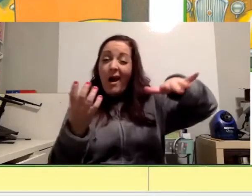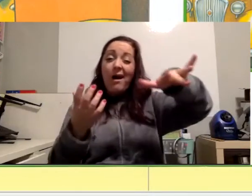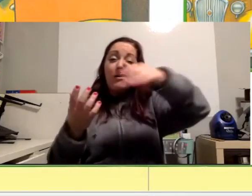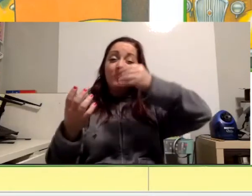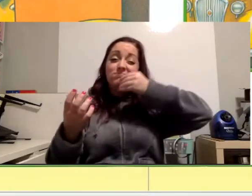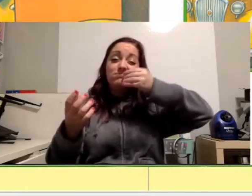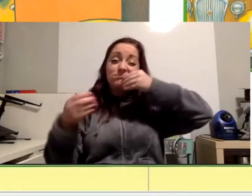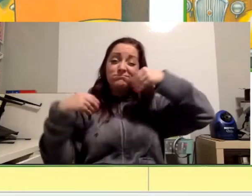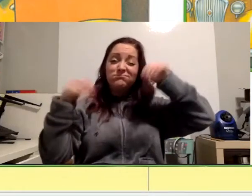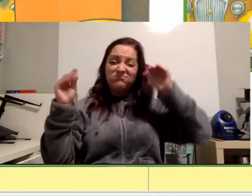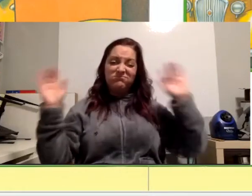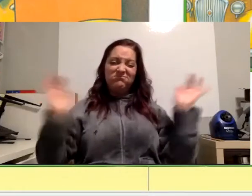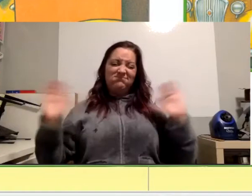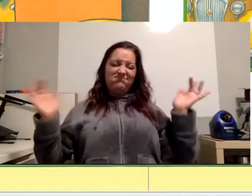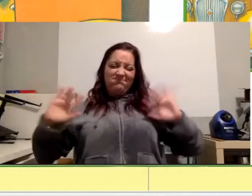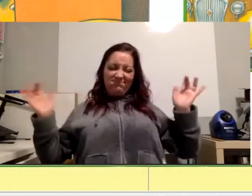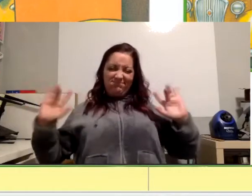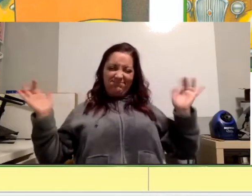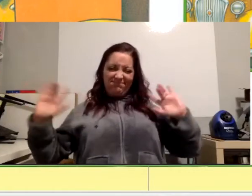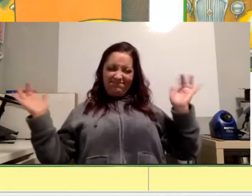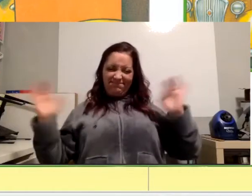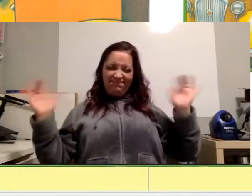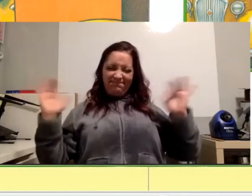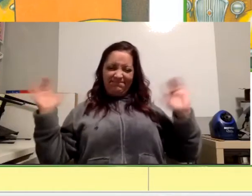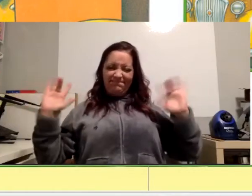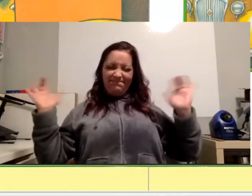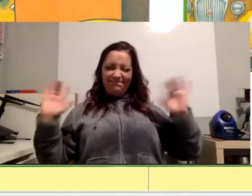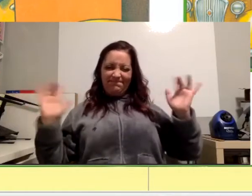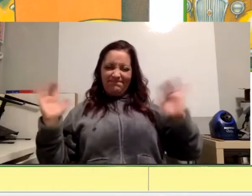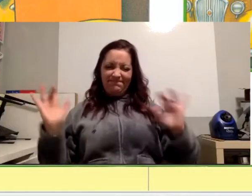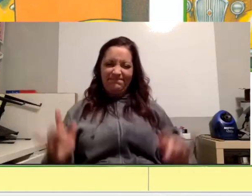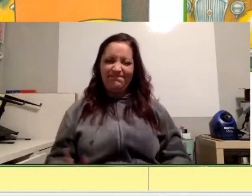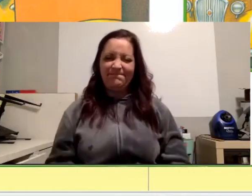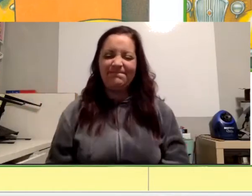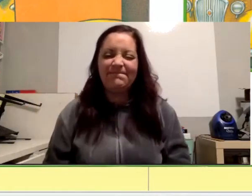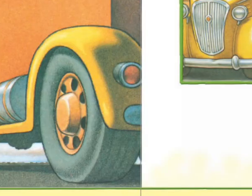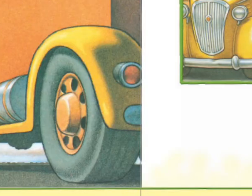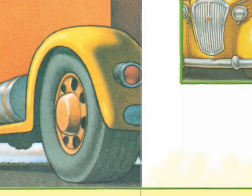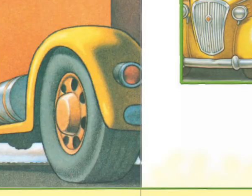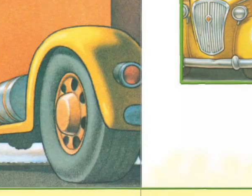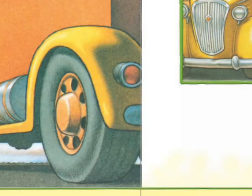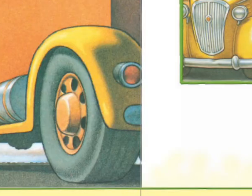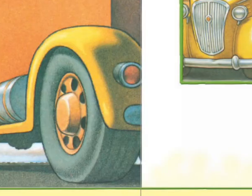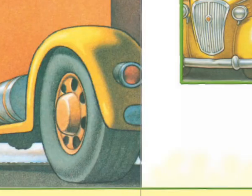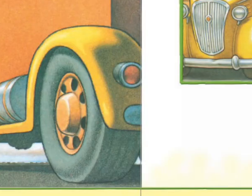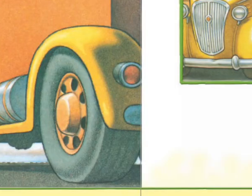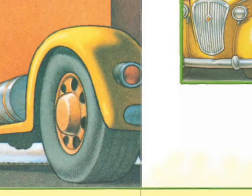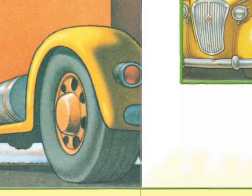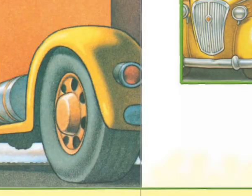all of the garbage there, right in front of the food store. Ugh, that's gross.